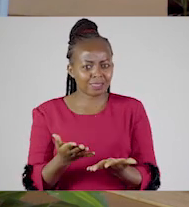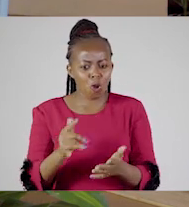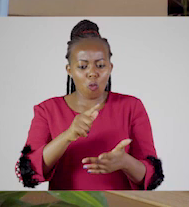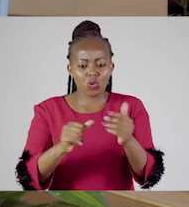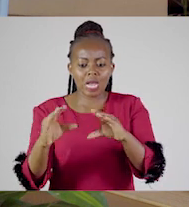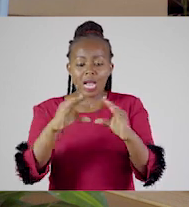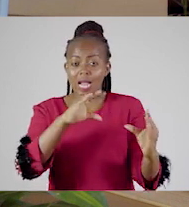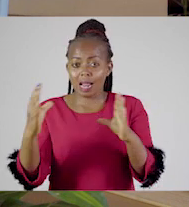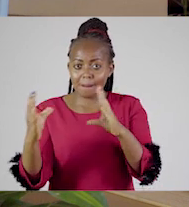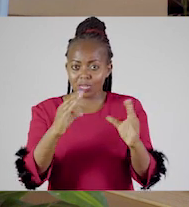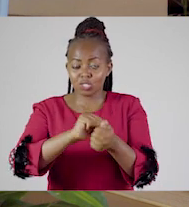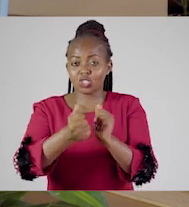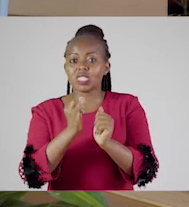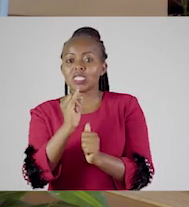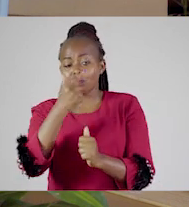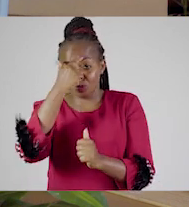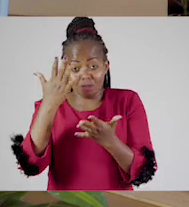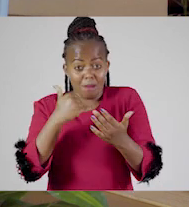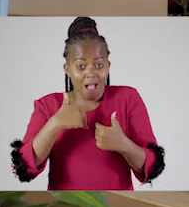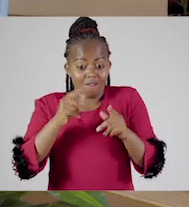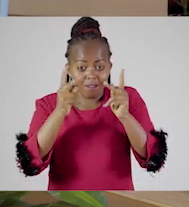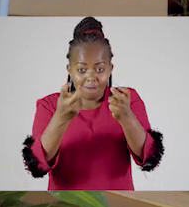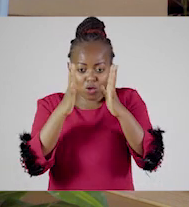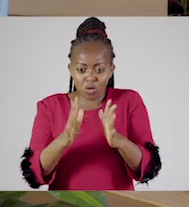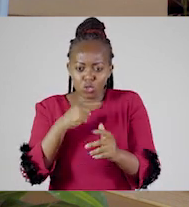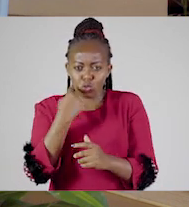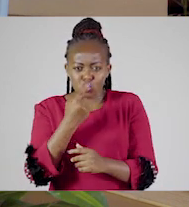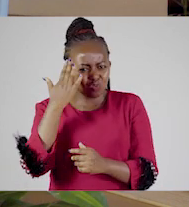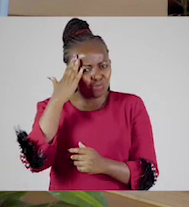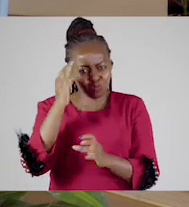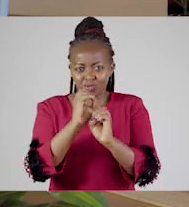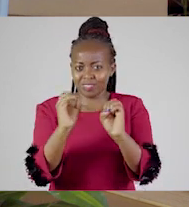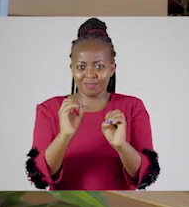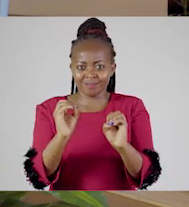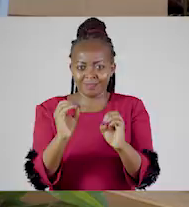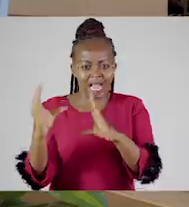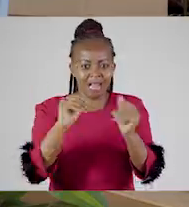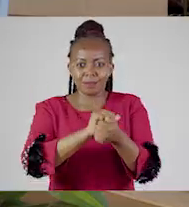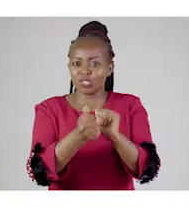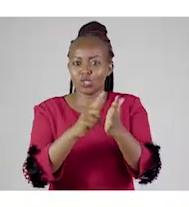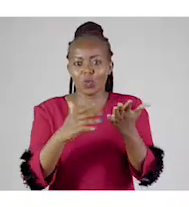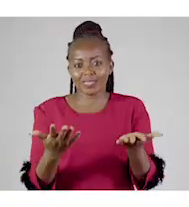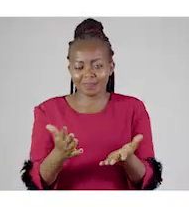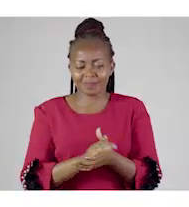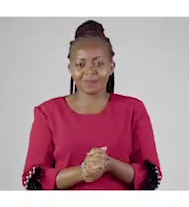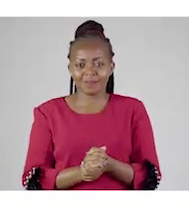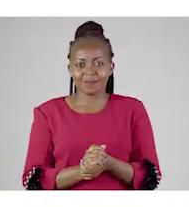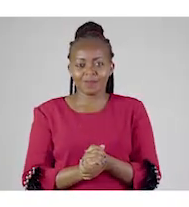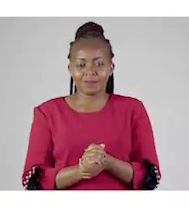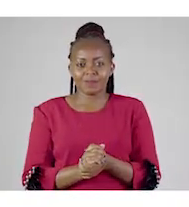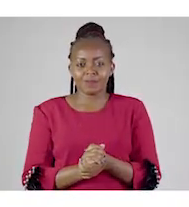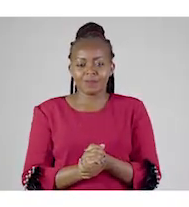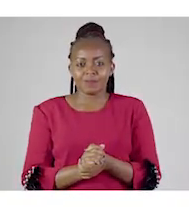what climate change means, because we might have some people in our audience who might not know what that means.